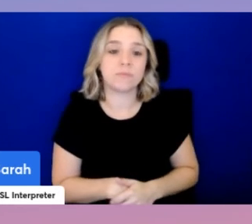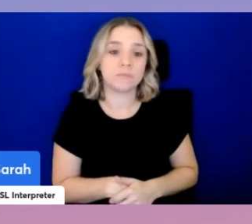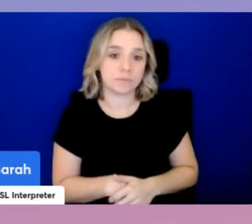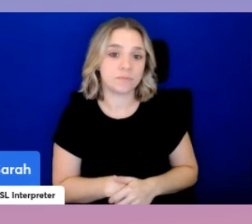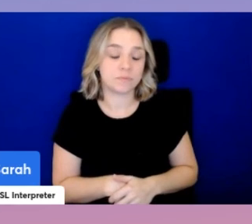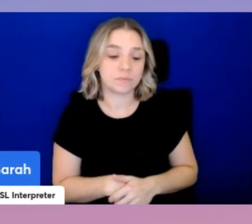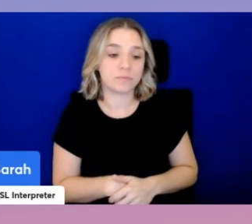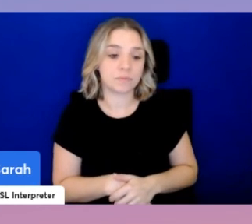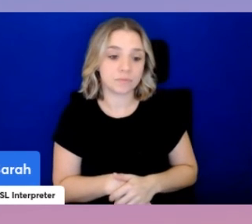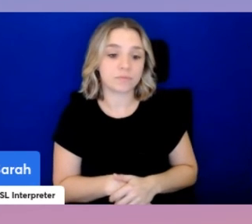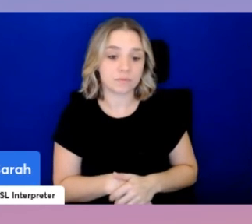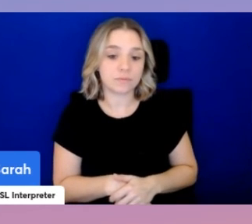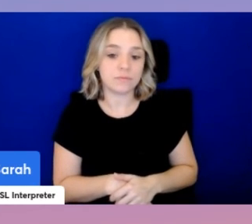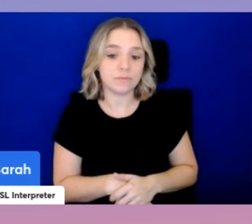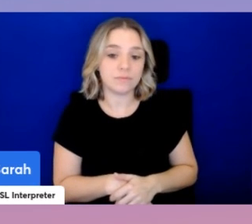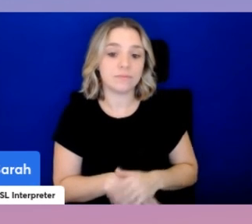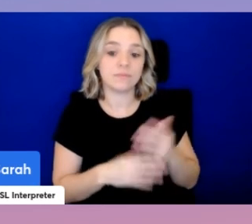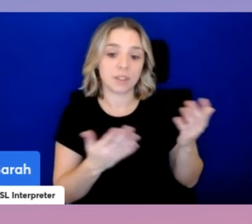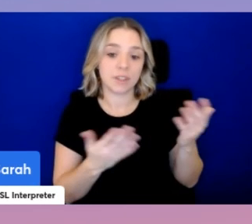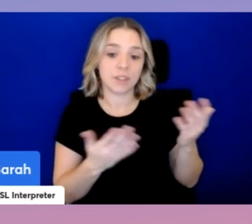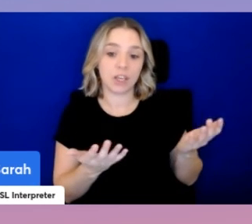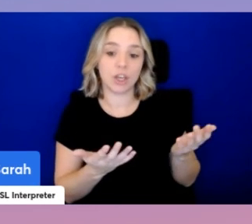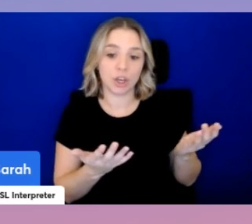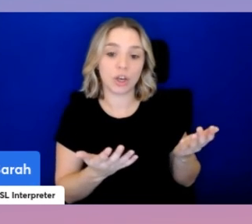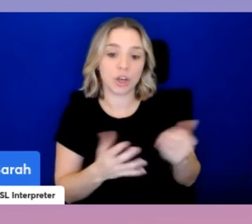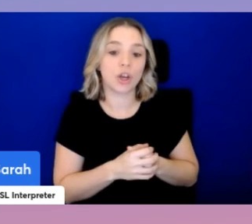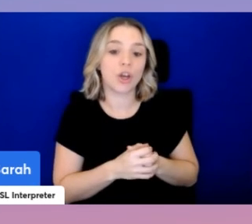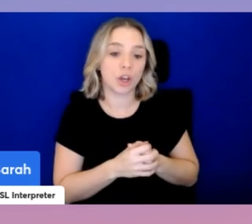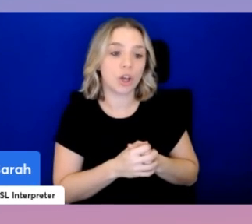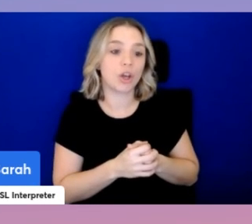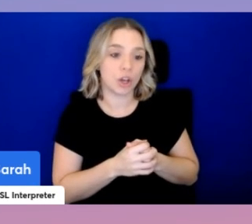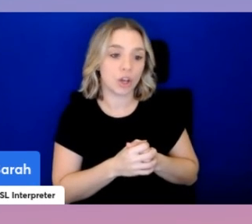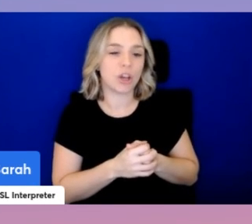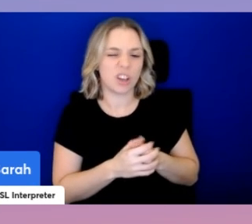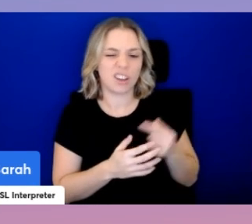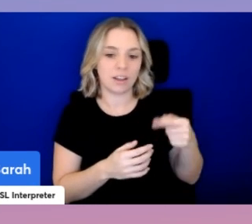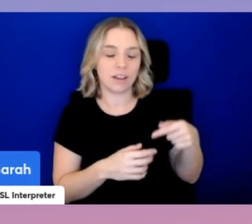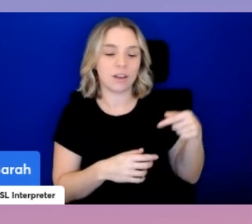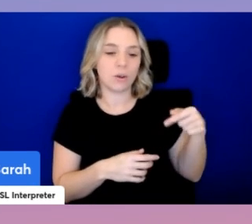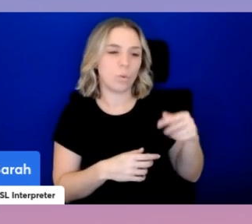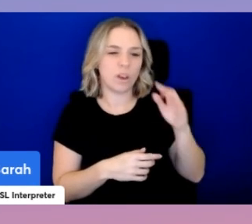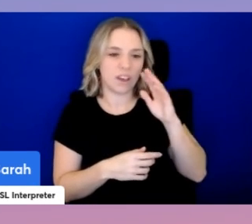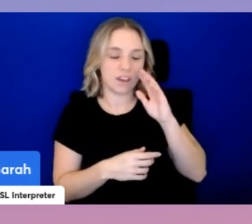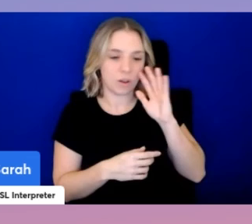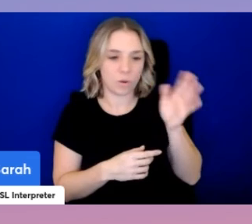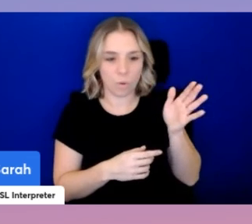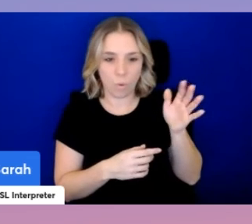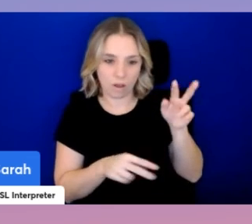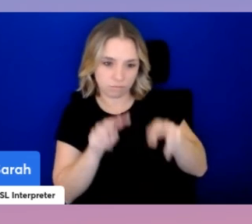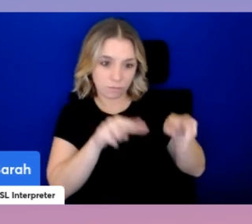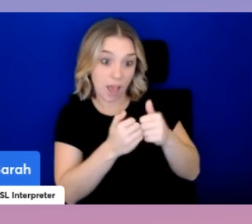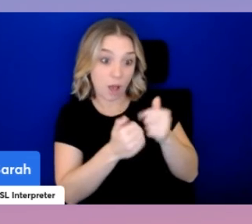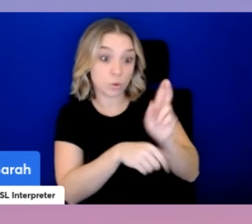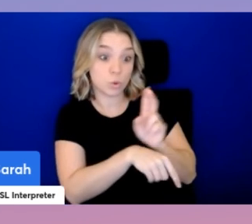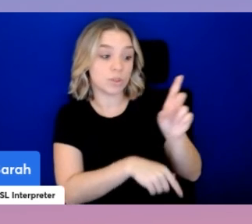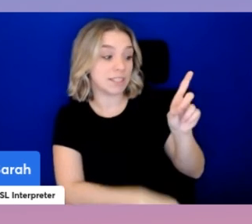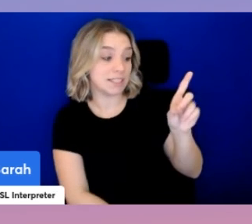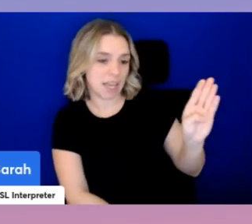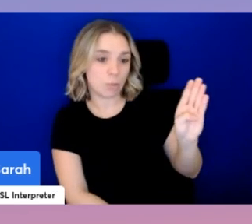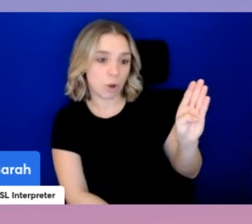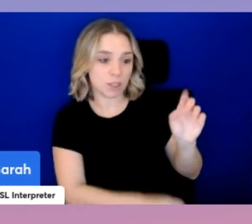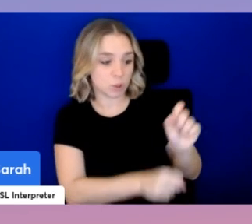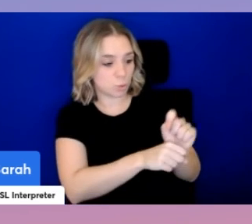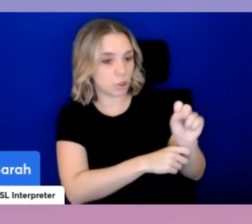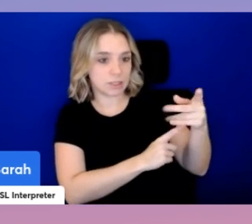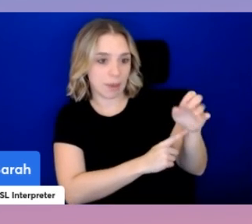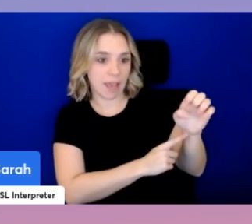Here we see how to use the Databricks workspace resource from the Azure provider. And once the